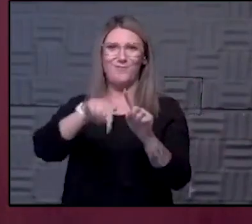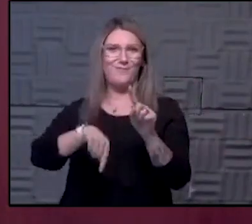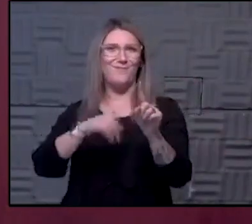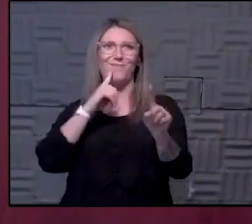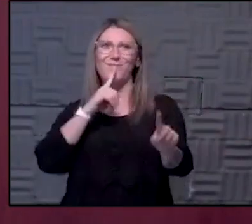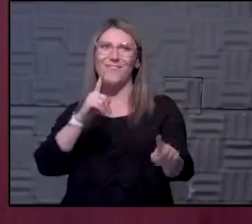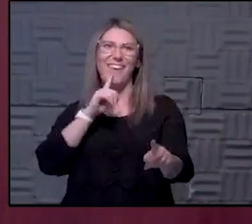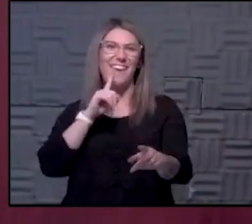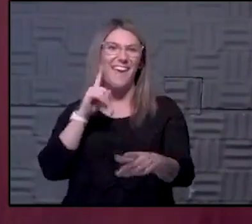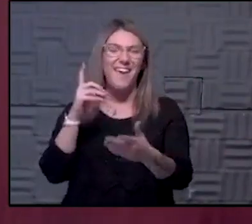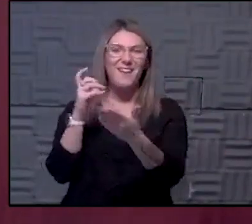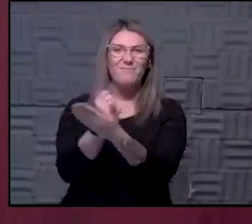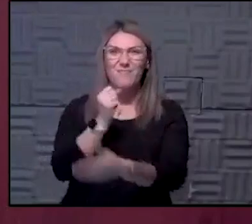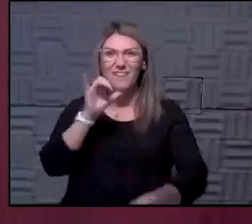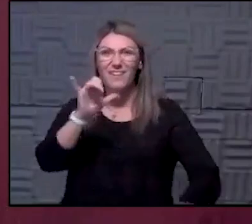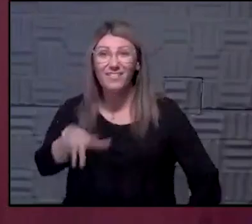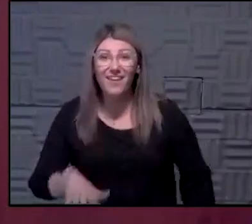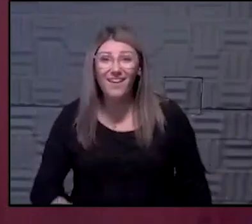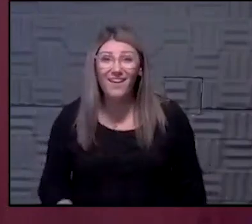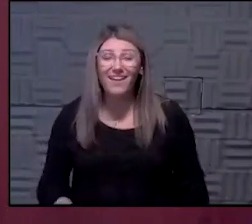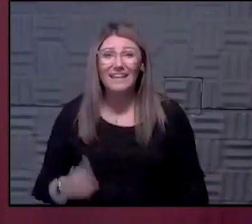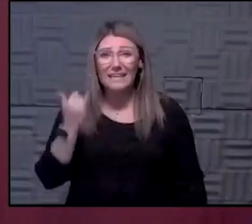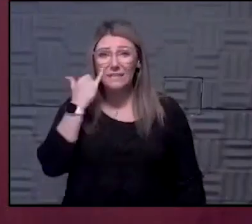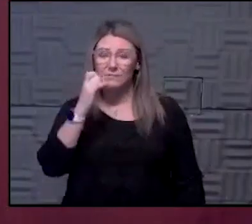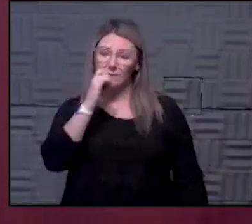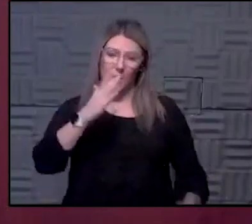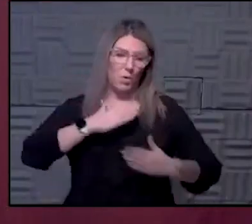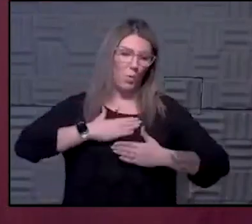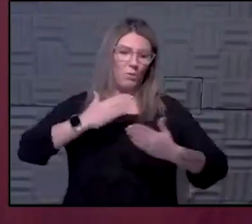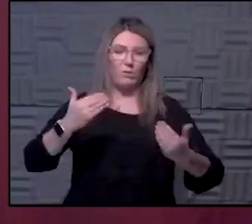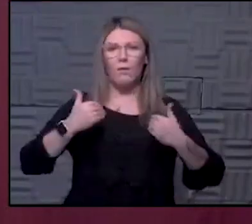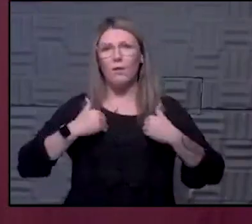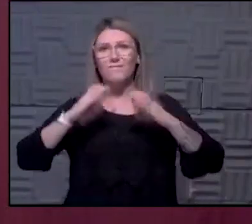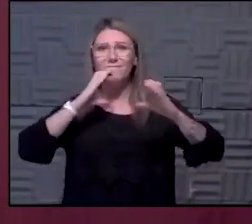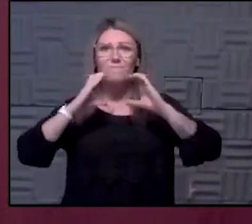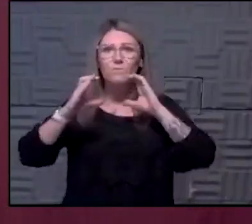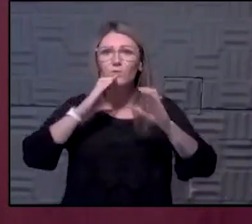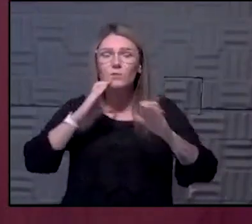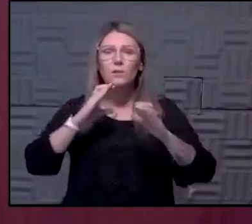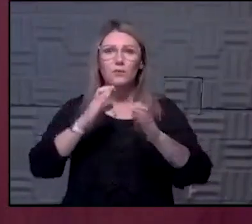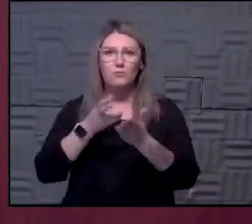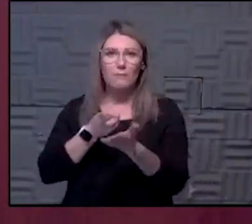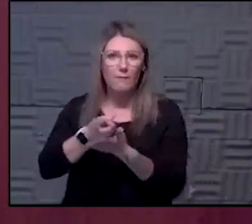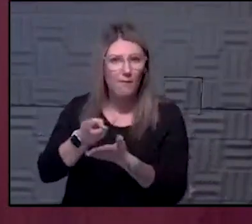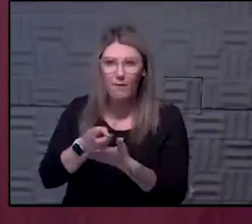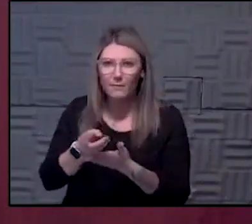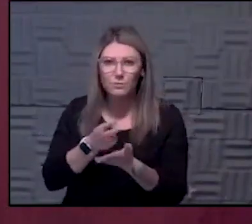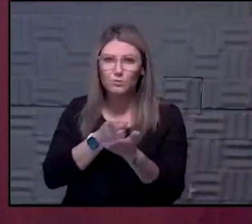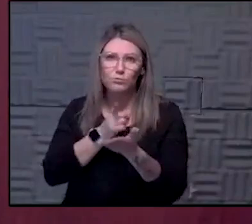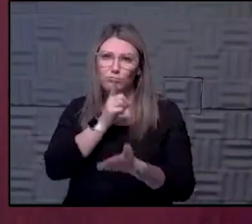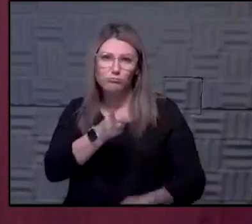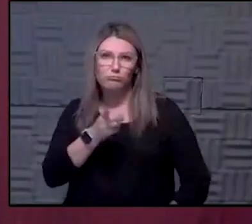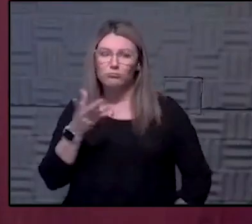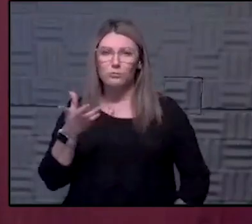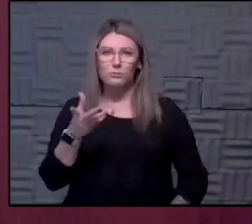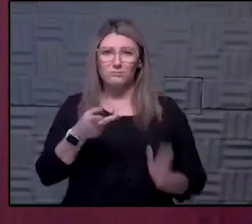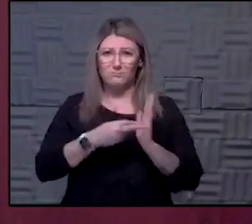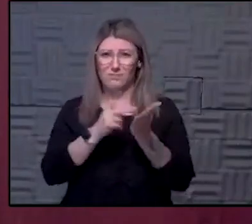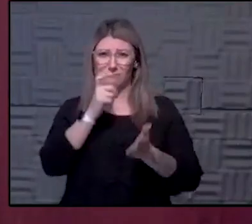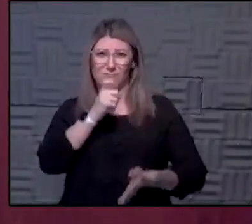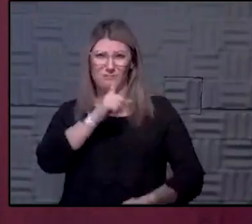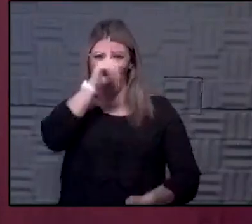combination. If you're not willing to have a conversation that's based in honest truth, then really you don't believe in faith and